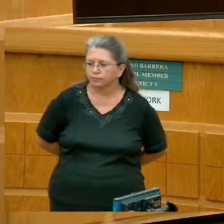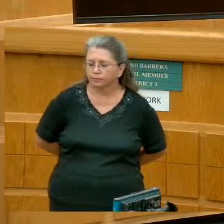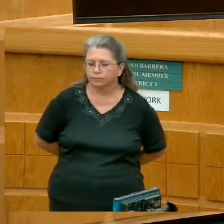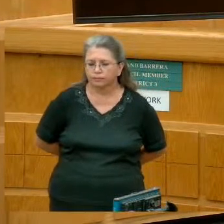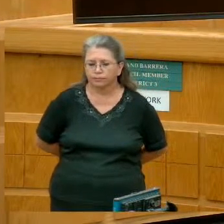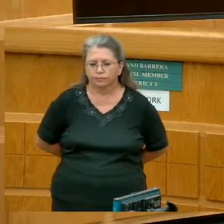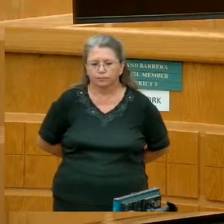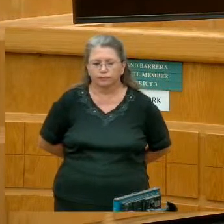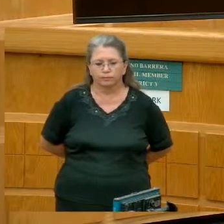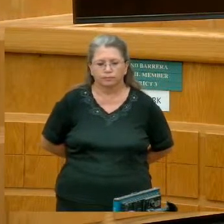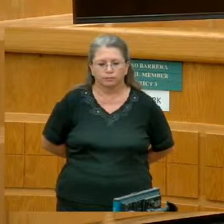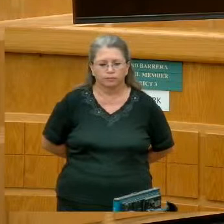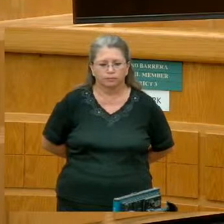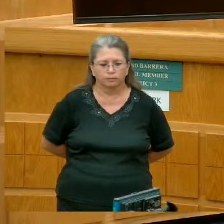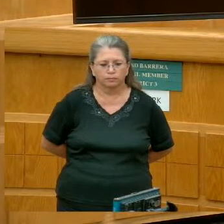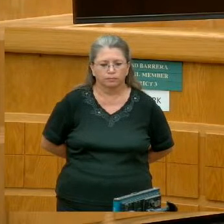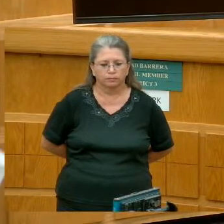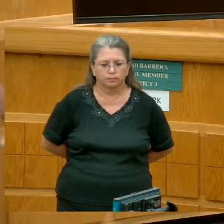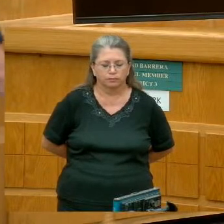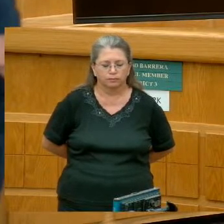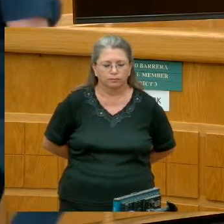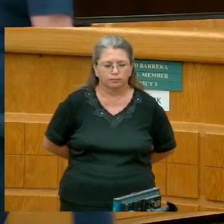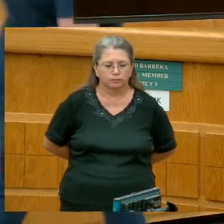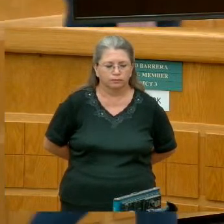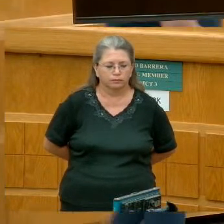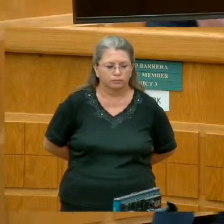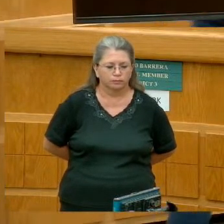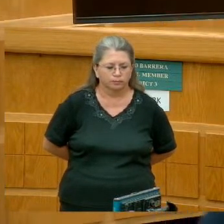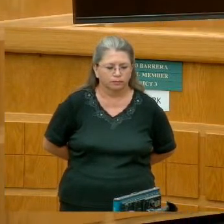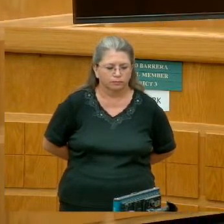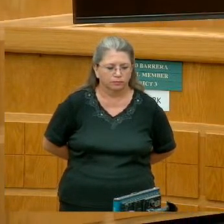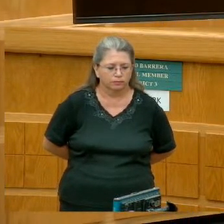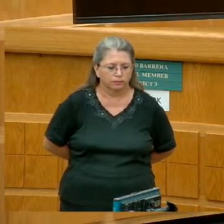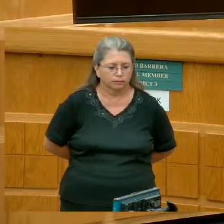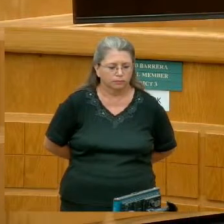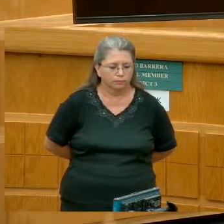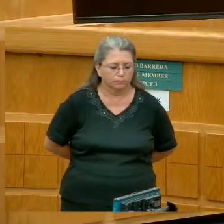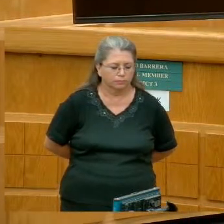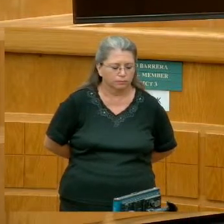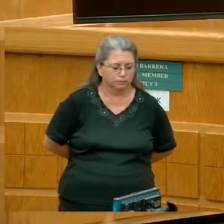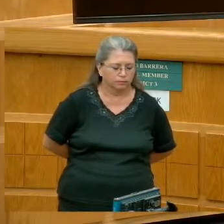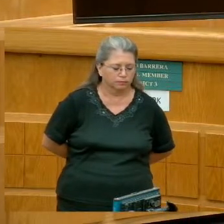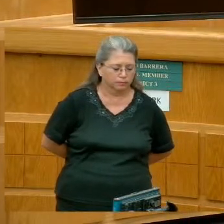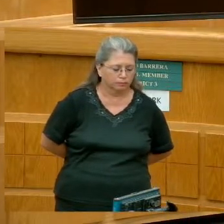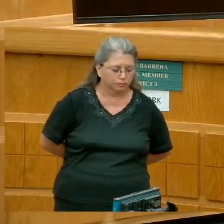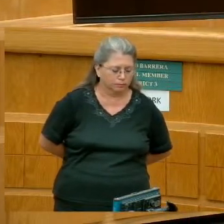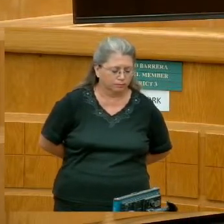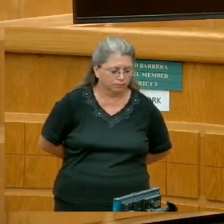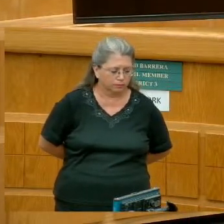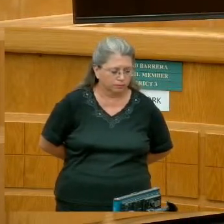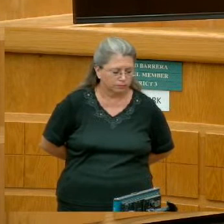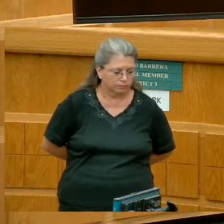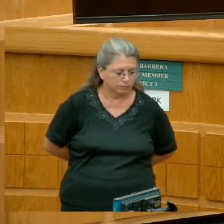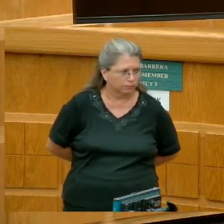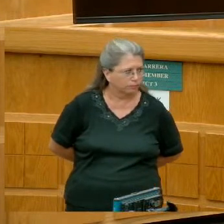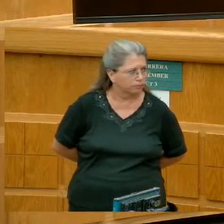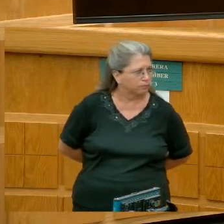los estudiantes y al personal docente, ya que la educación debe seguir, pero cuidando de la salud de nuestros residentes.